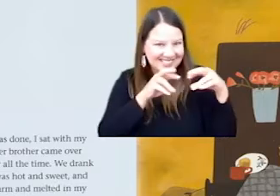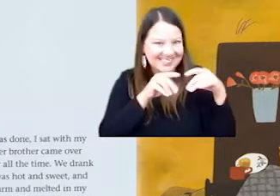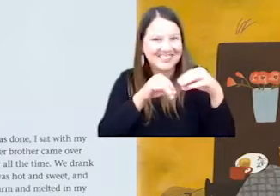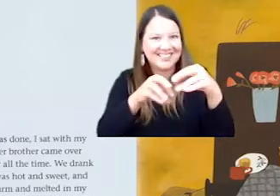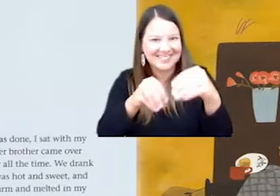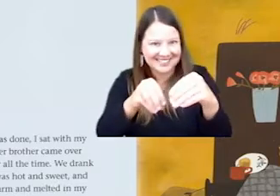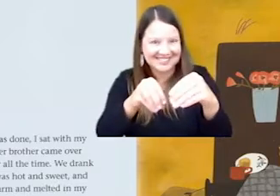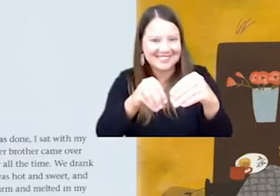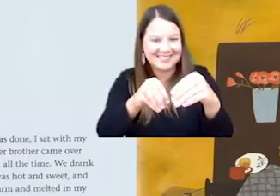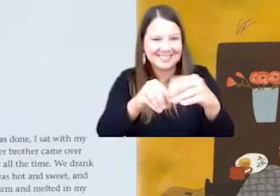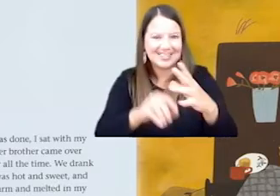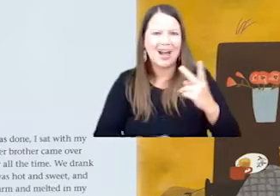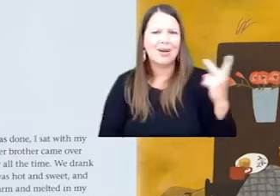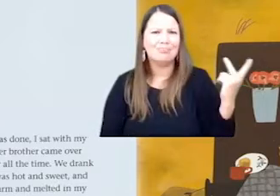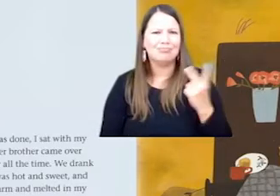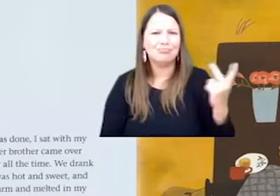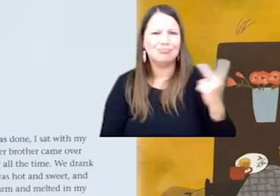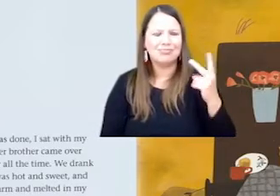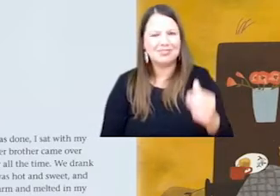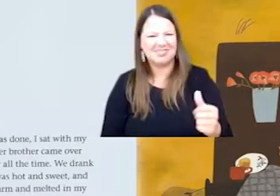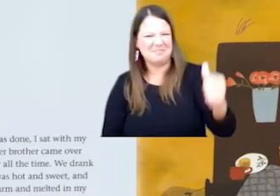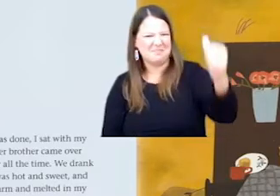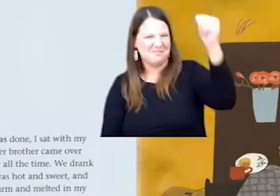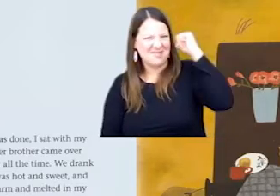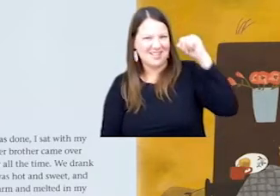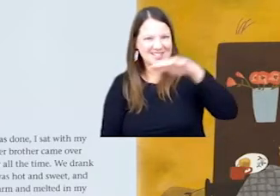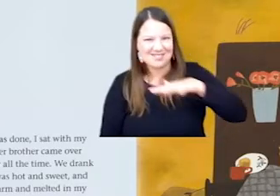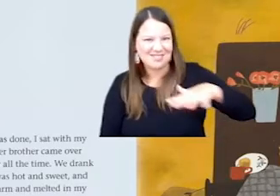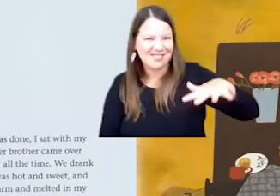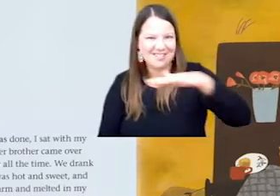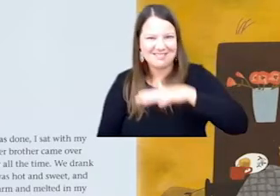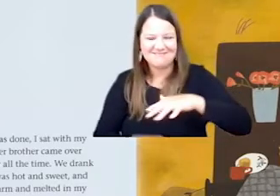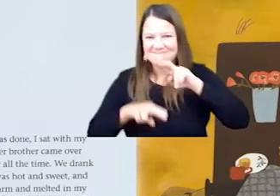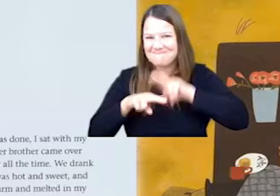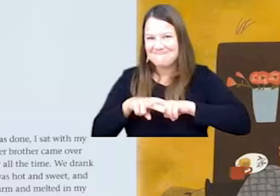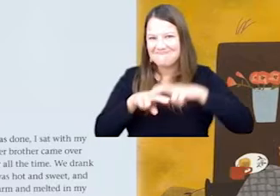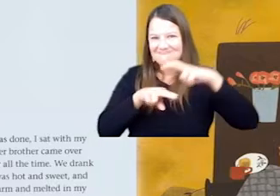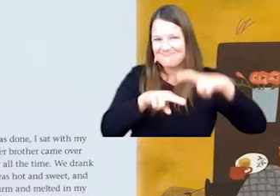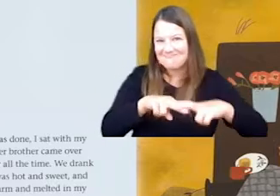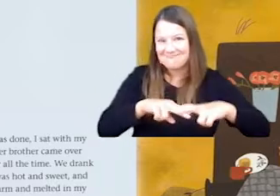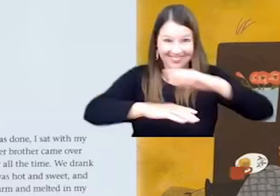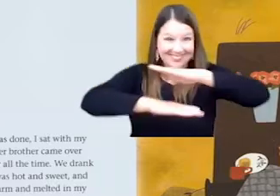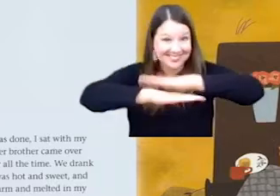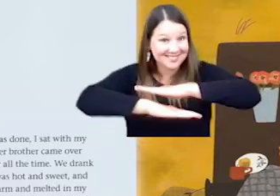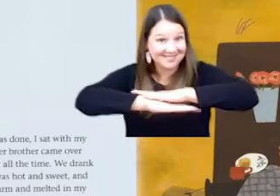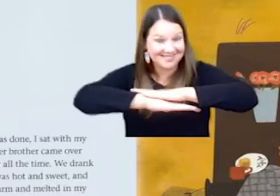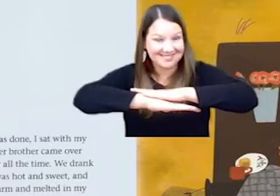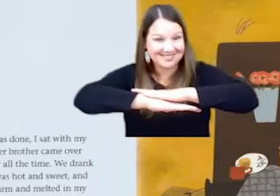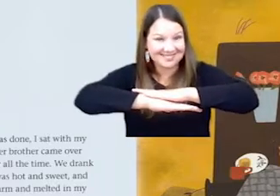After our gardening work was done, I sat with my kukam in the backyard.